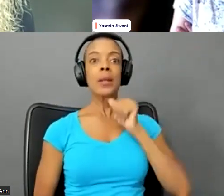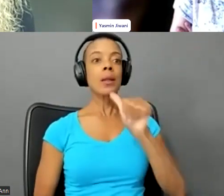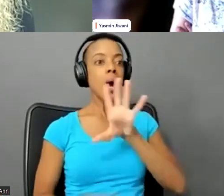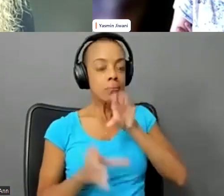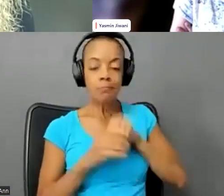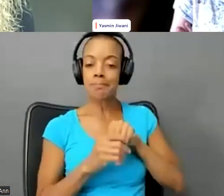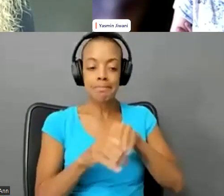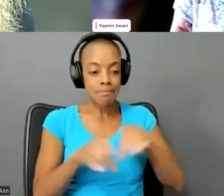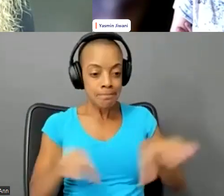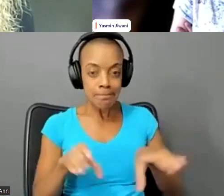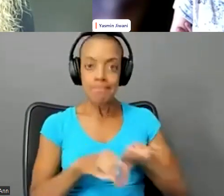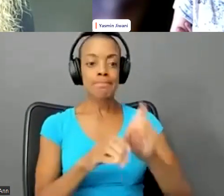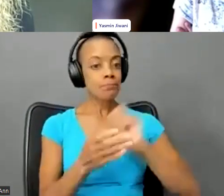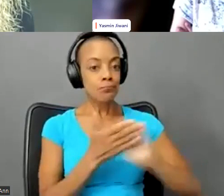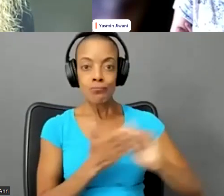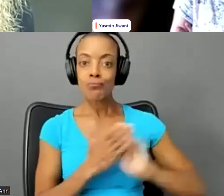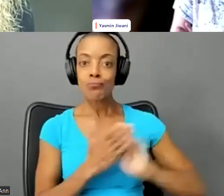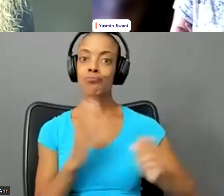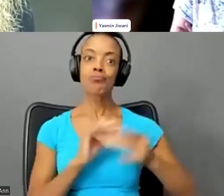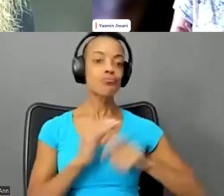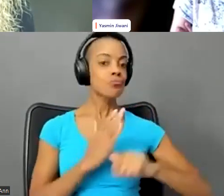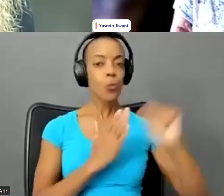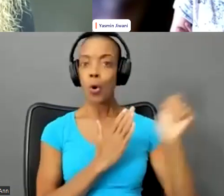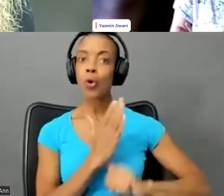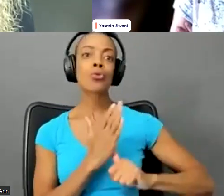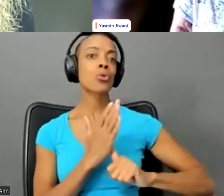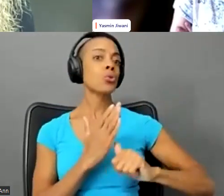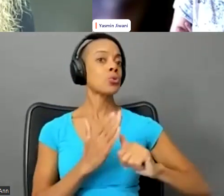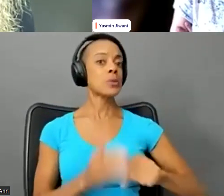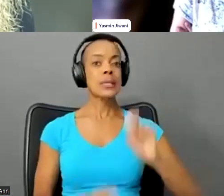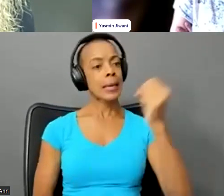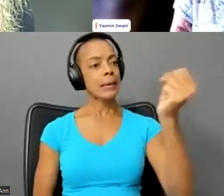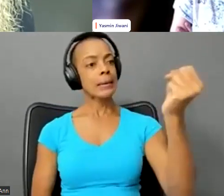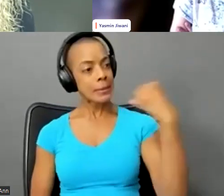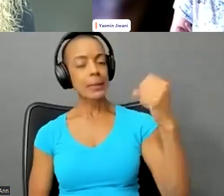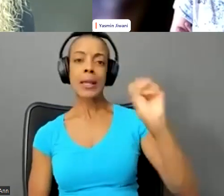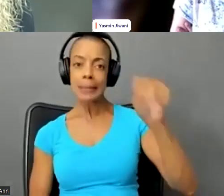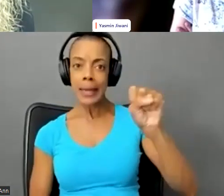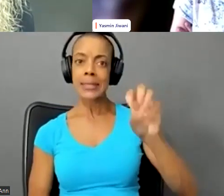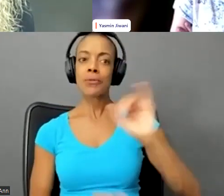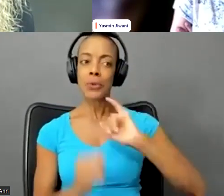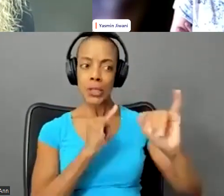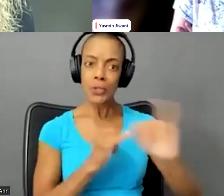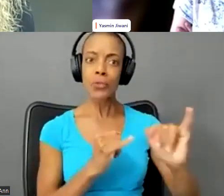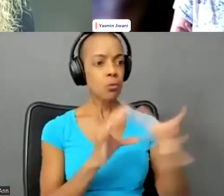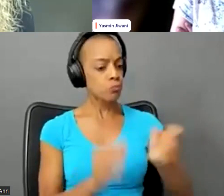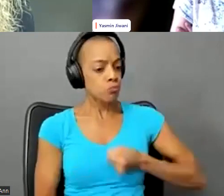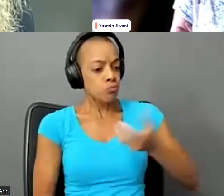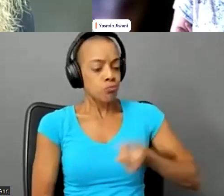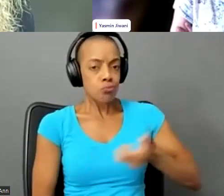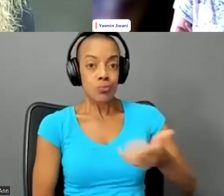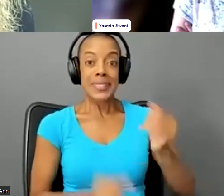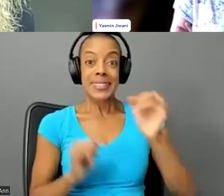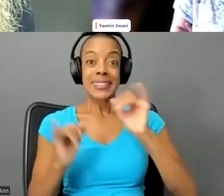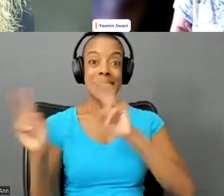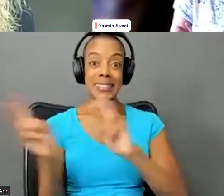seeking to write commentary, saying yes to media interviews, the issues that affect us so much more and differently than